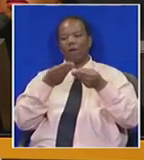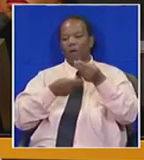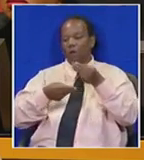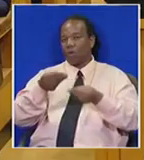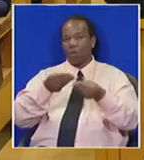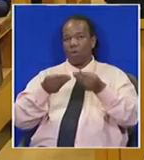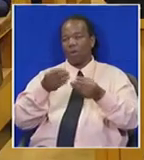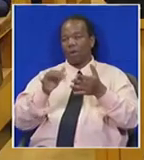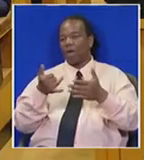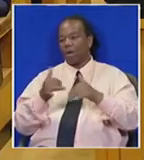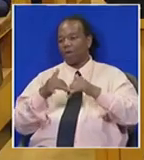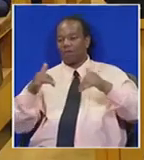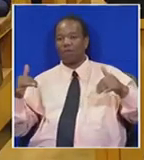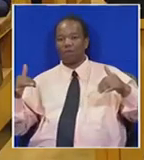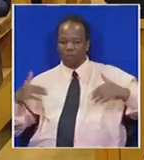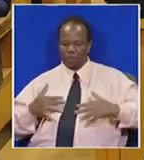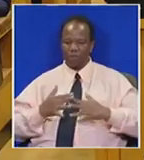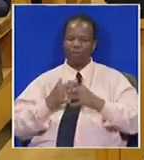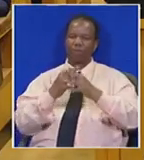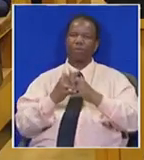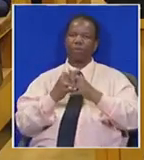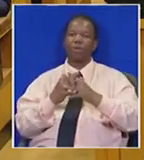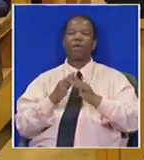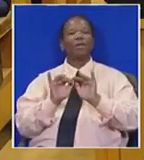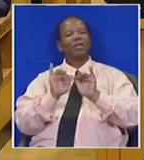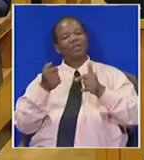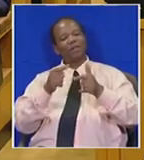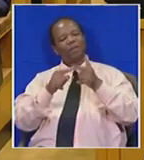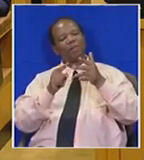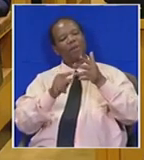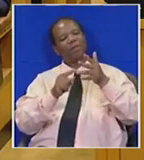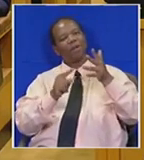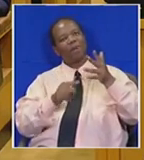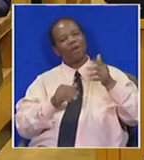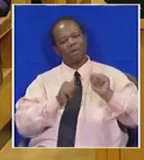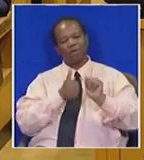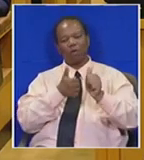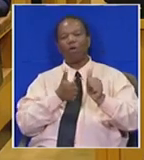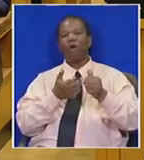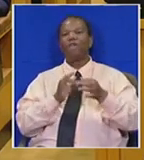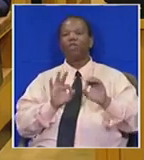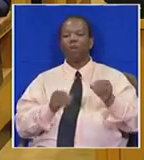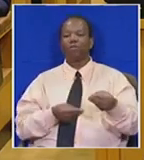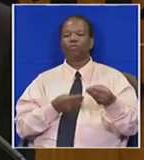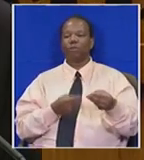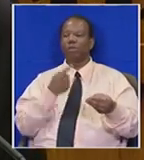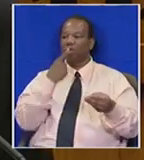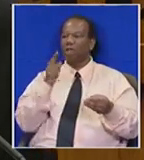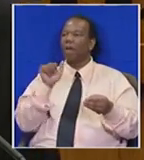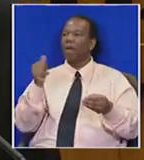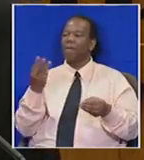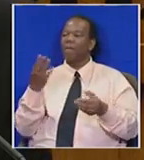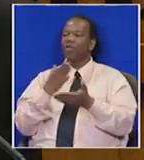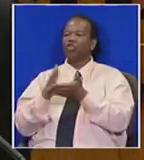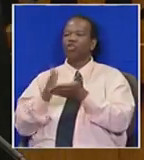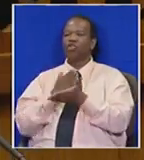of a nation united. They are the steps to achieve the Freedom Charter goal that the people shall share in the country's